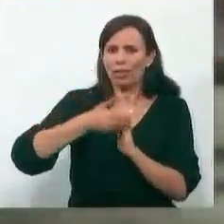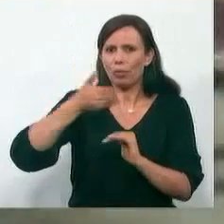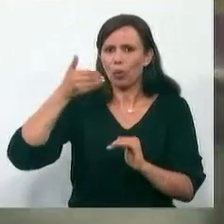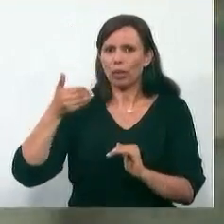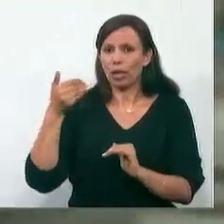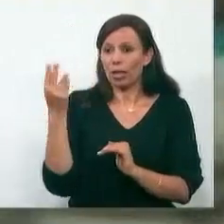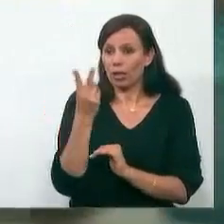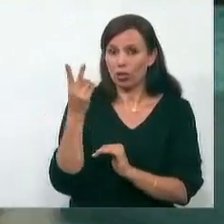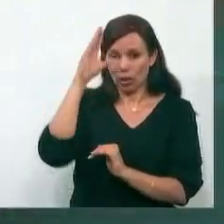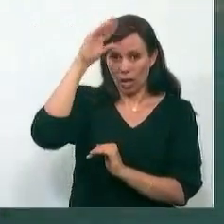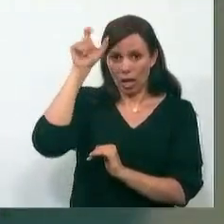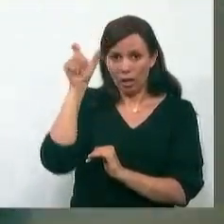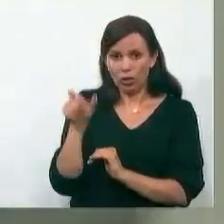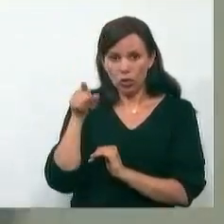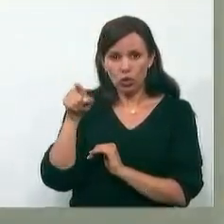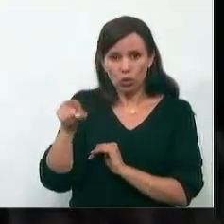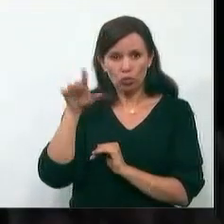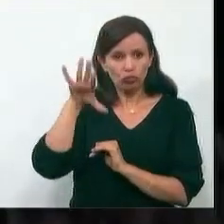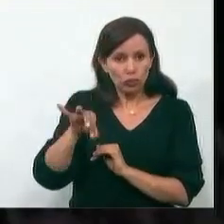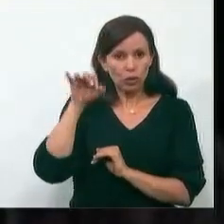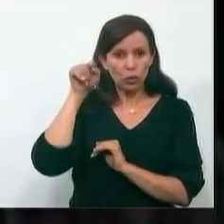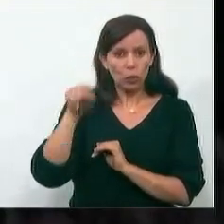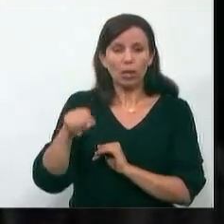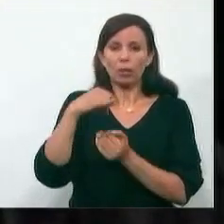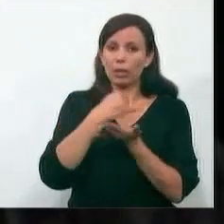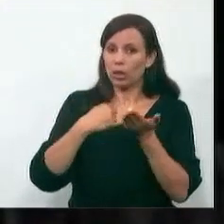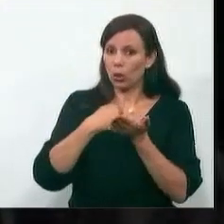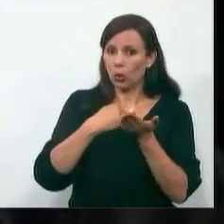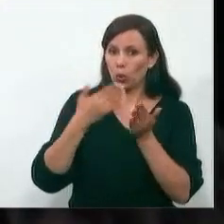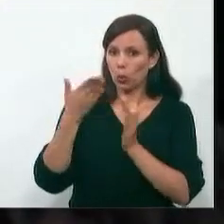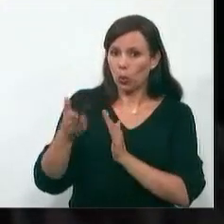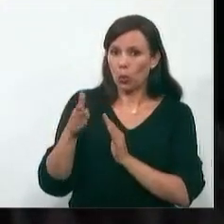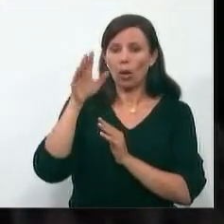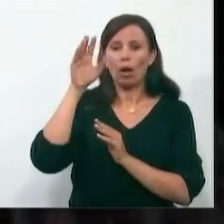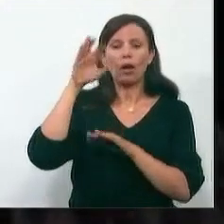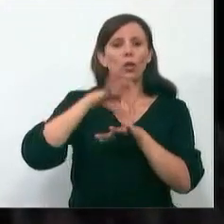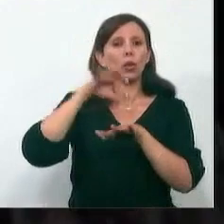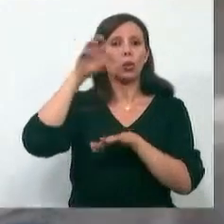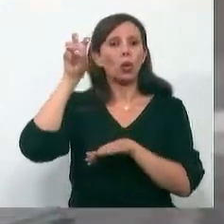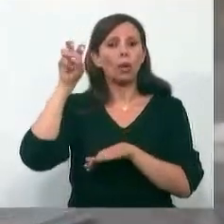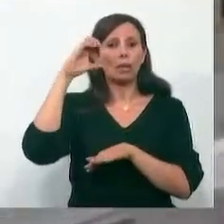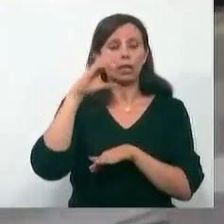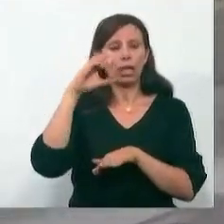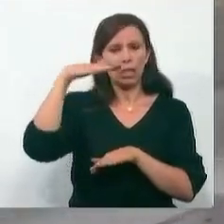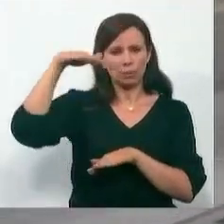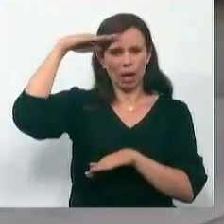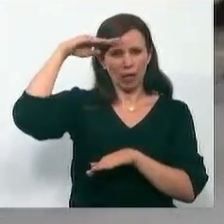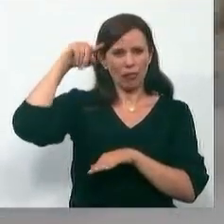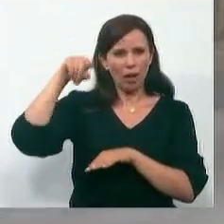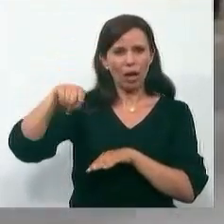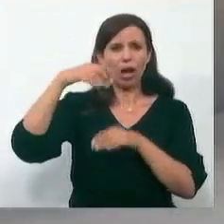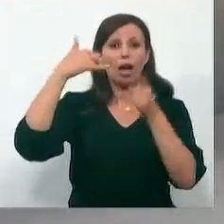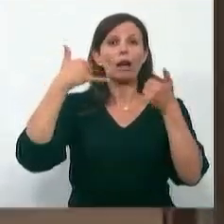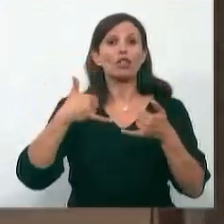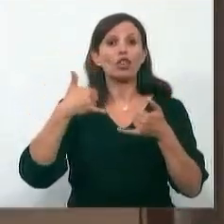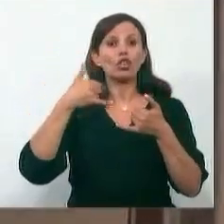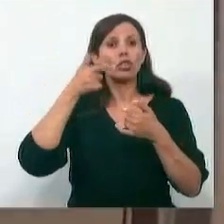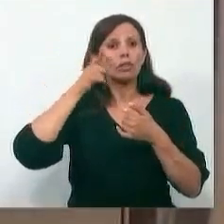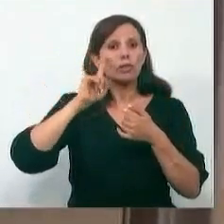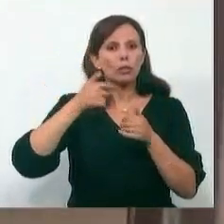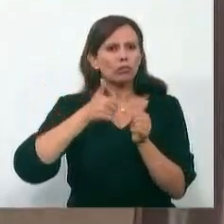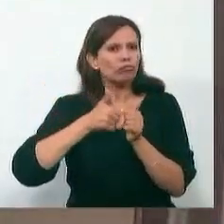positive underwent surgery with Dr. Amit Katz from Ramban Hospital in Haifa, and now will only need to go through observation, with